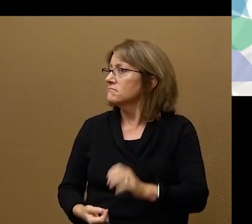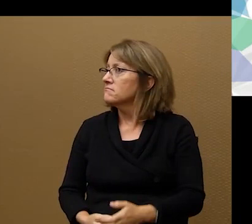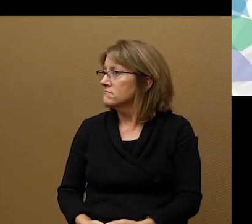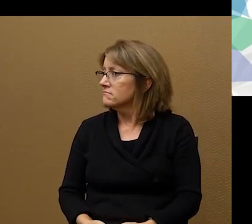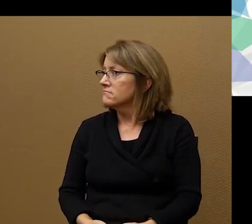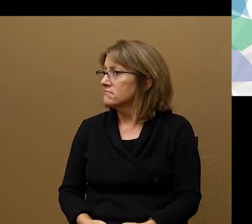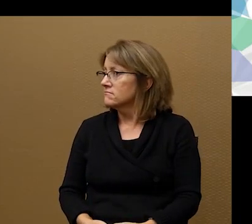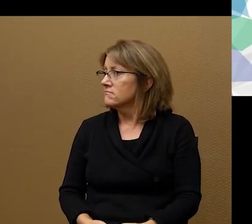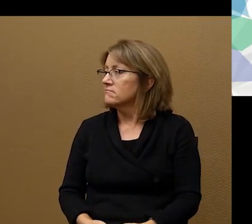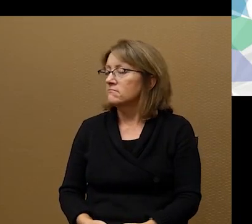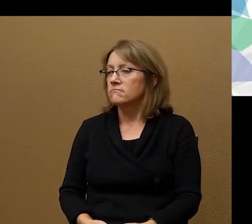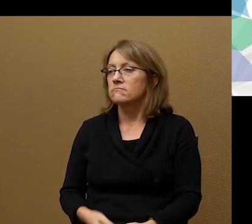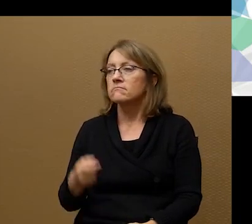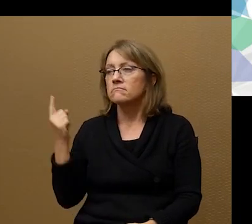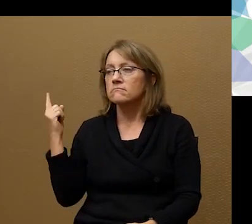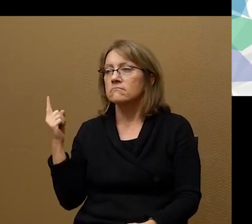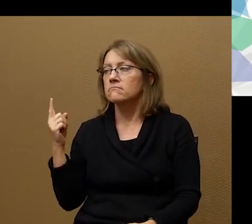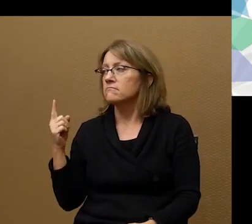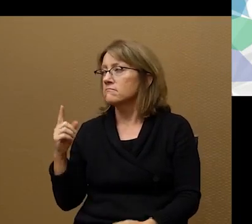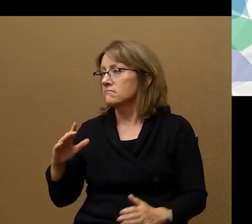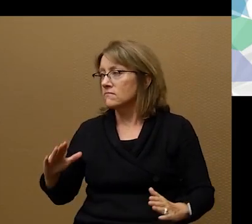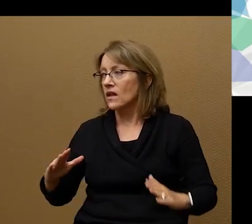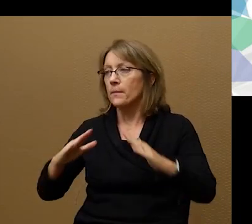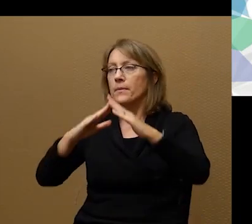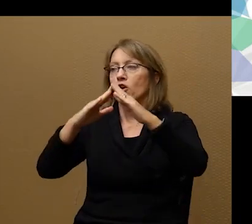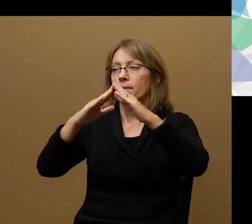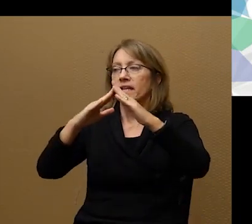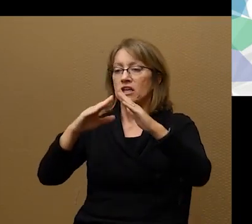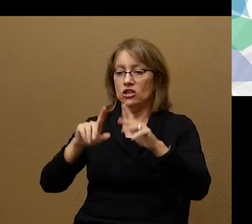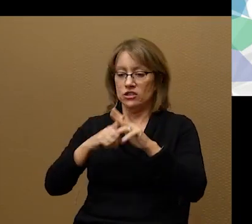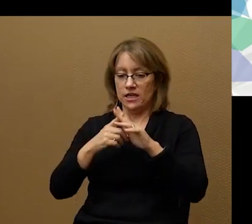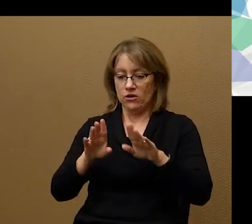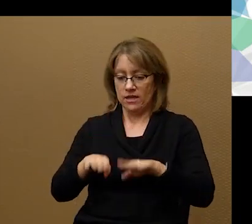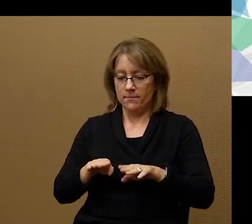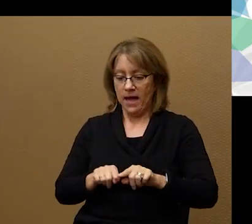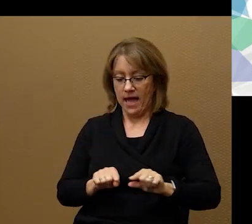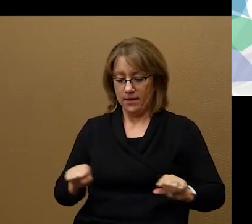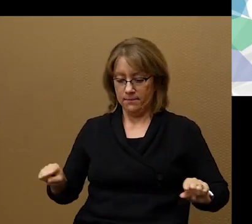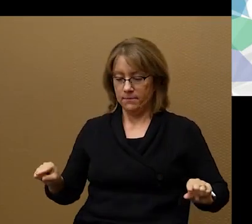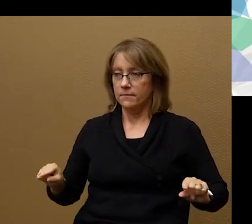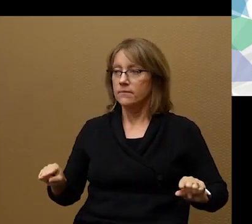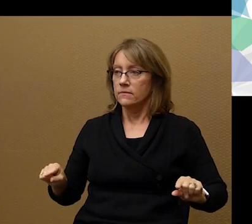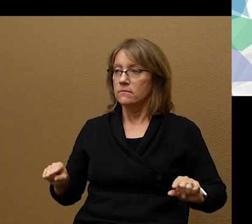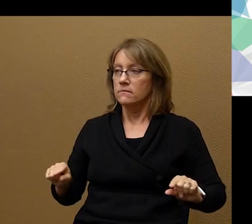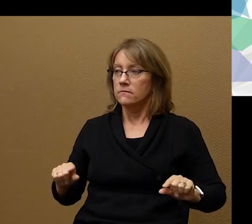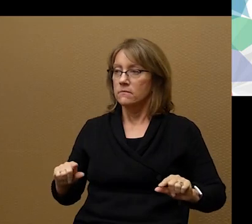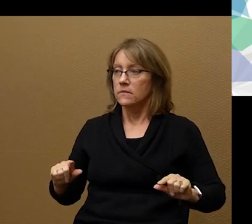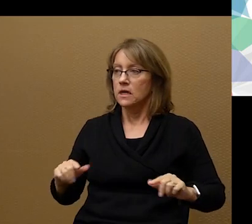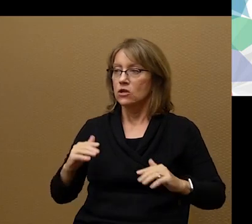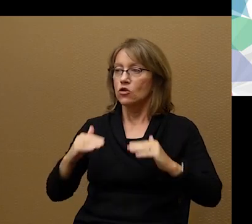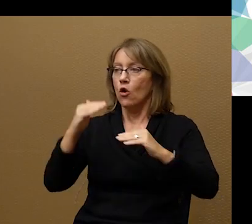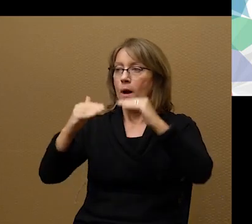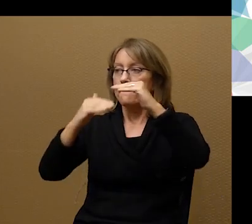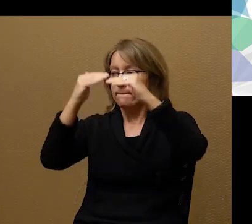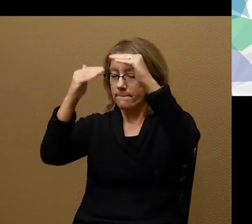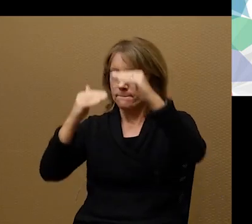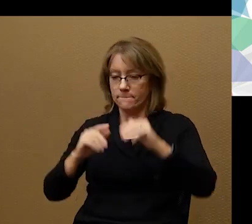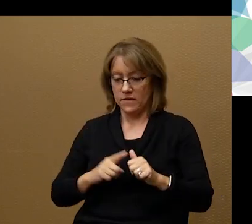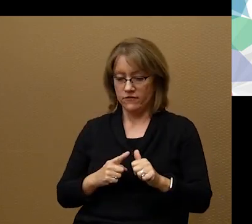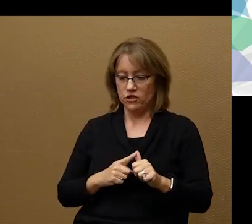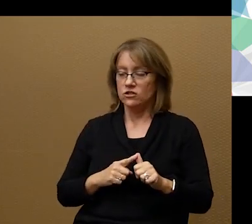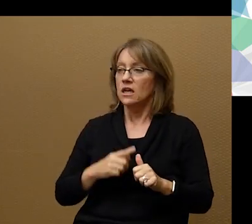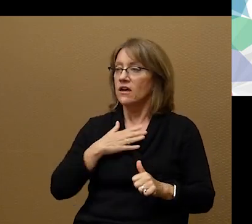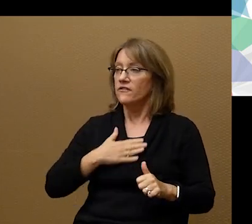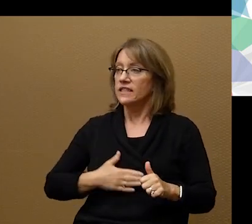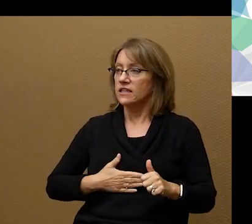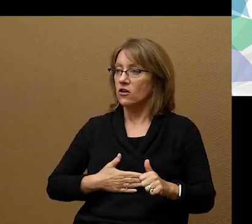So this is the pyramid, and this is, you start at the bottom and you work your way up. So first is physical structure, then